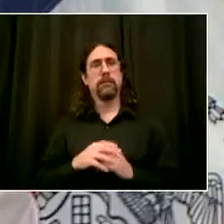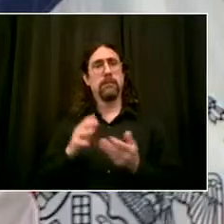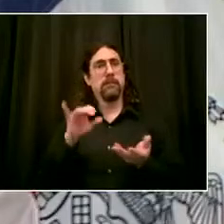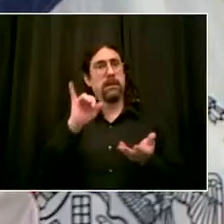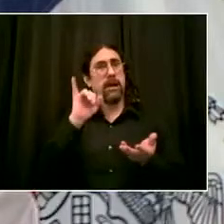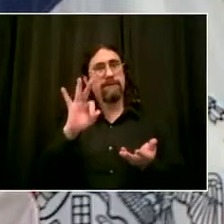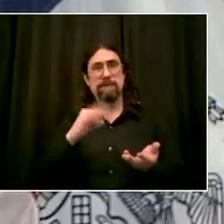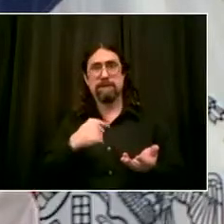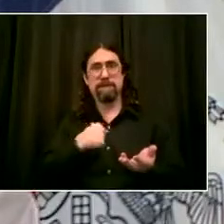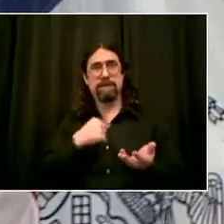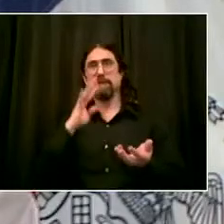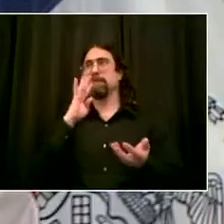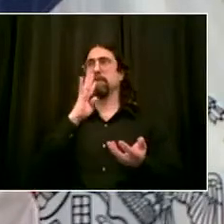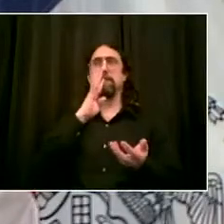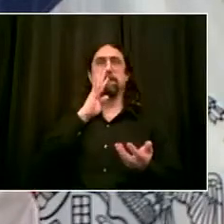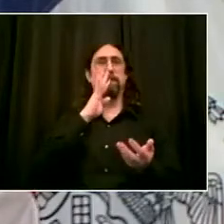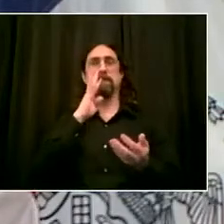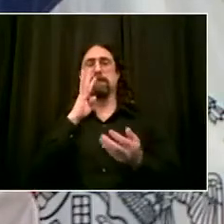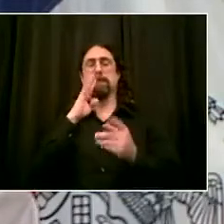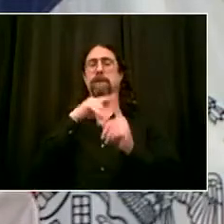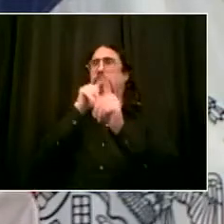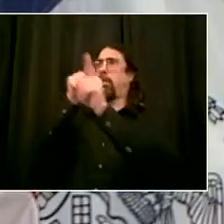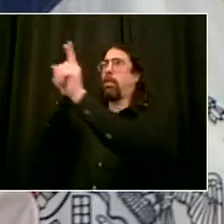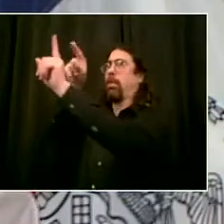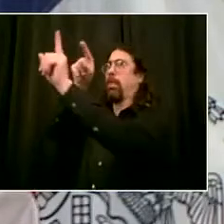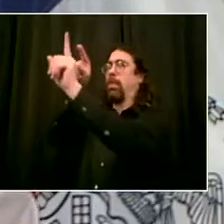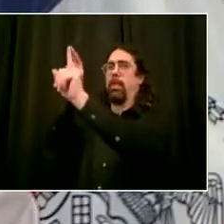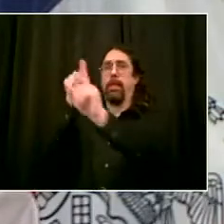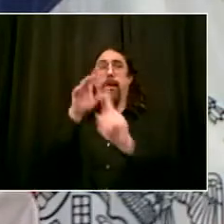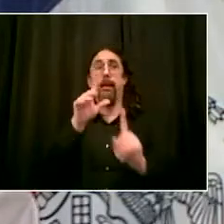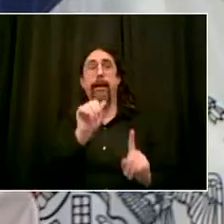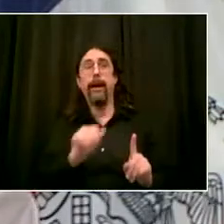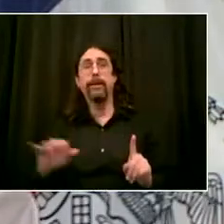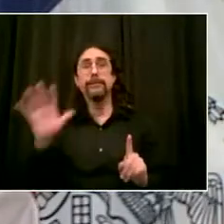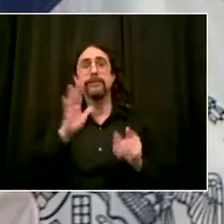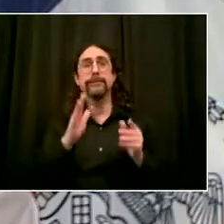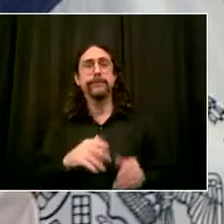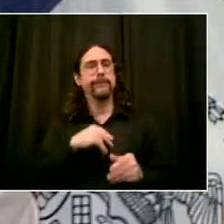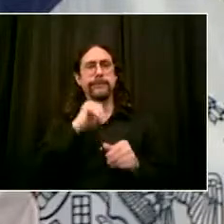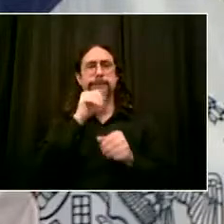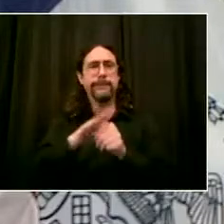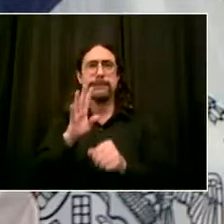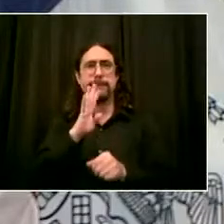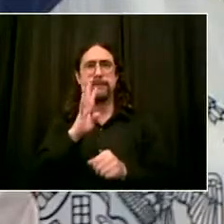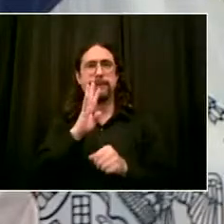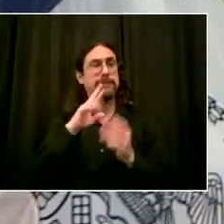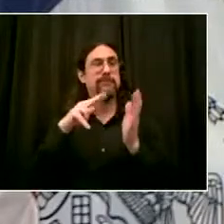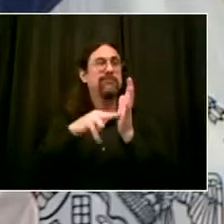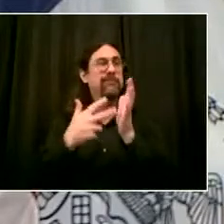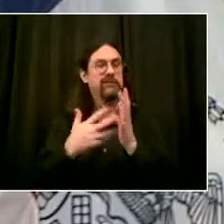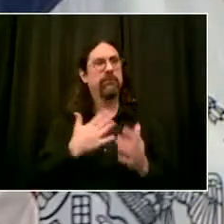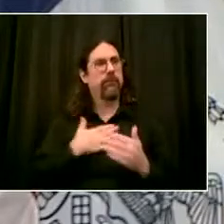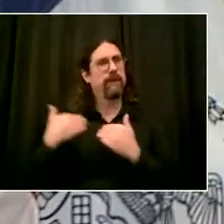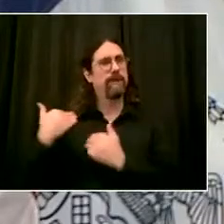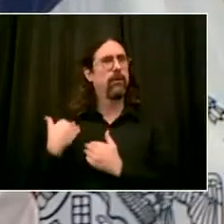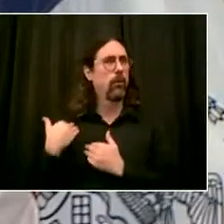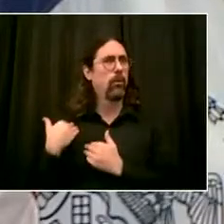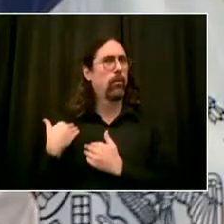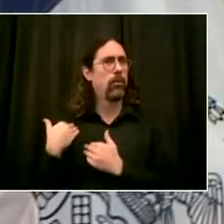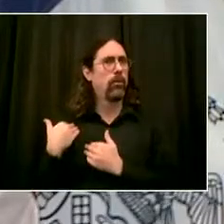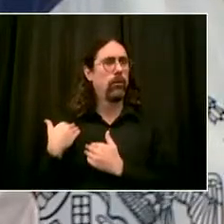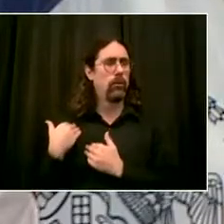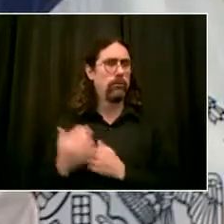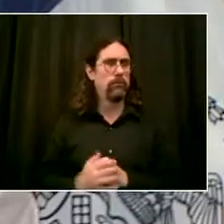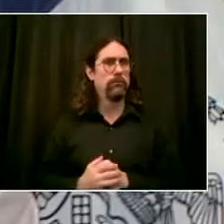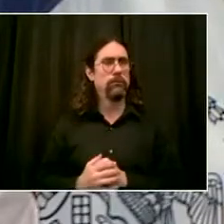all agencies including Asian leaders and we have a number of East Asian and South Asian Southeast Asian